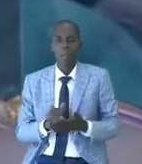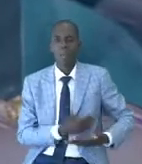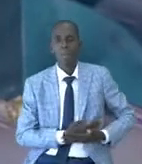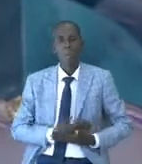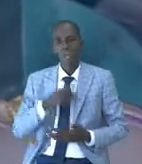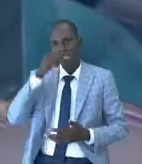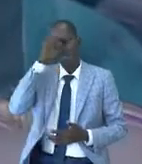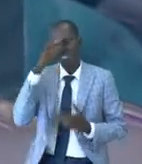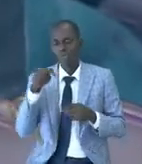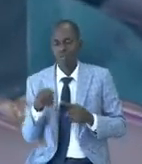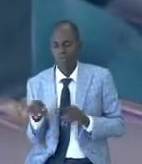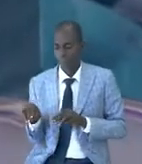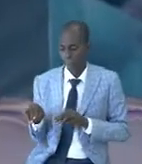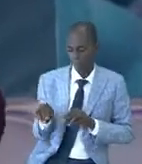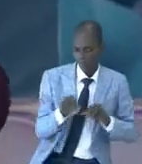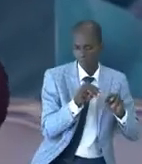of the chain.